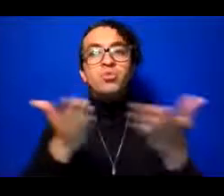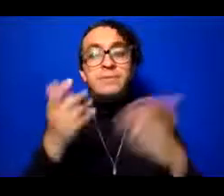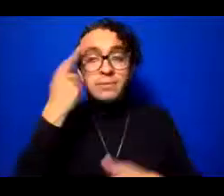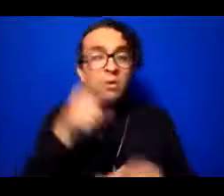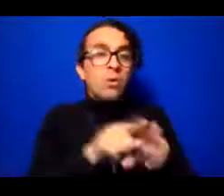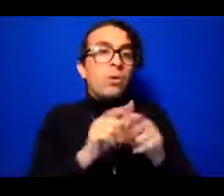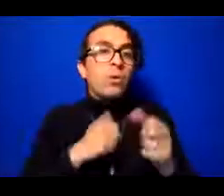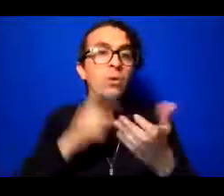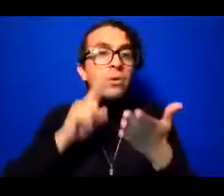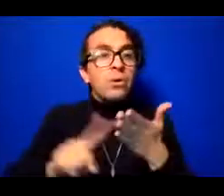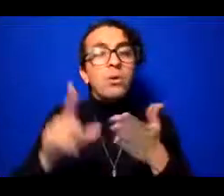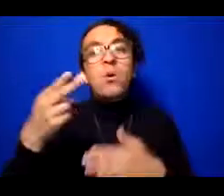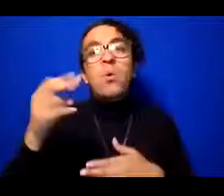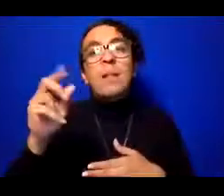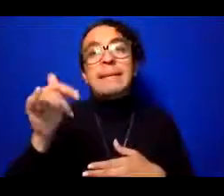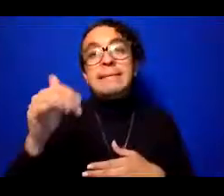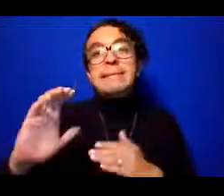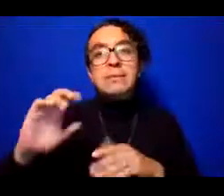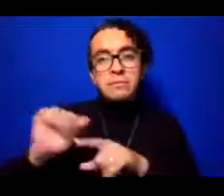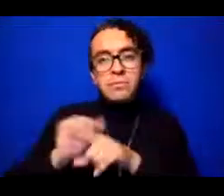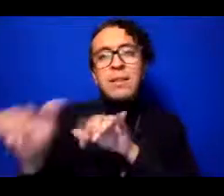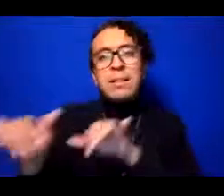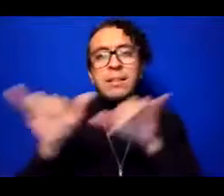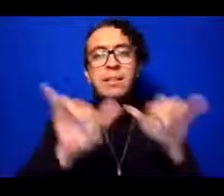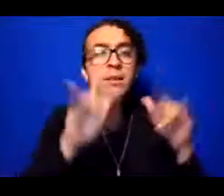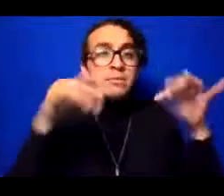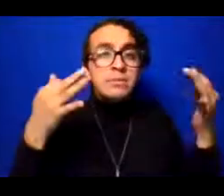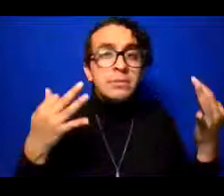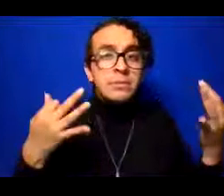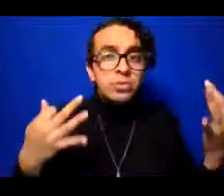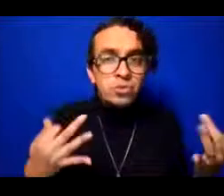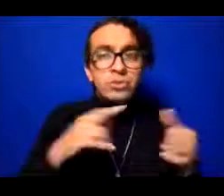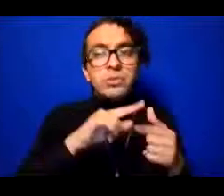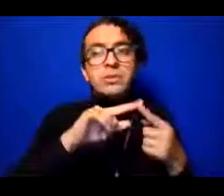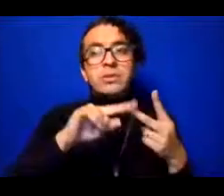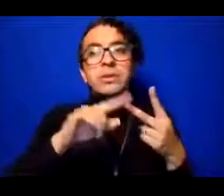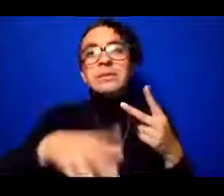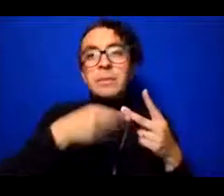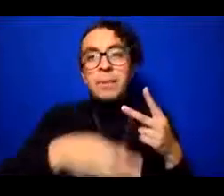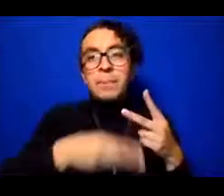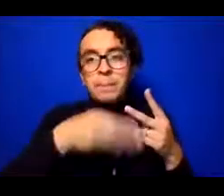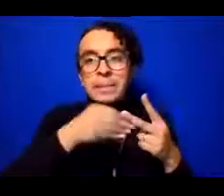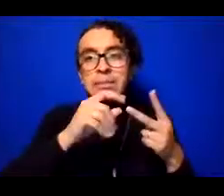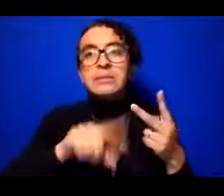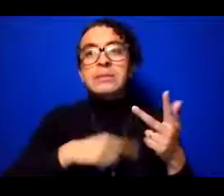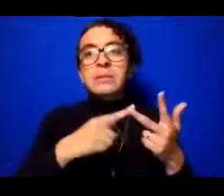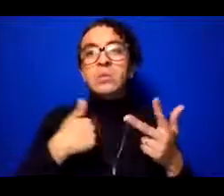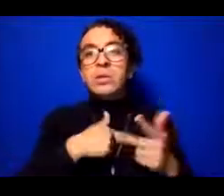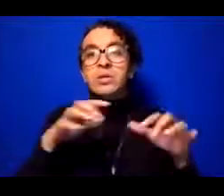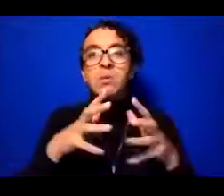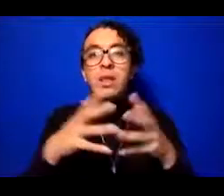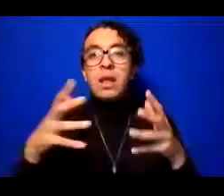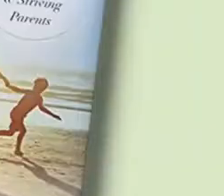at holistic practices such as meditation, supplements. We do a lot of